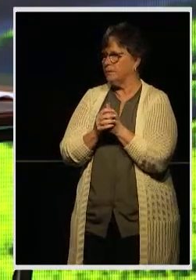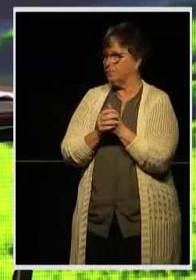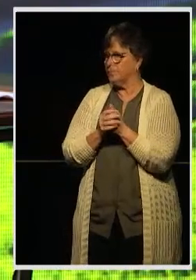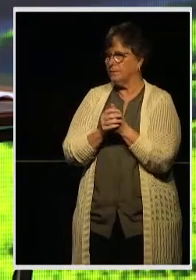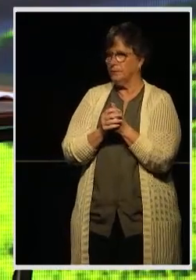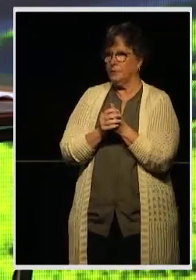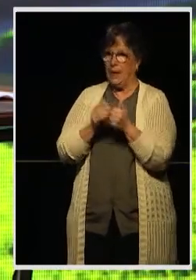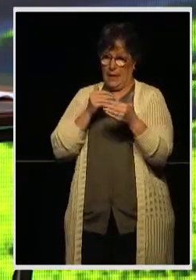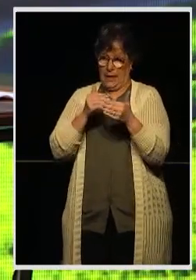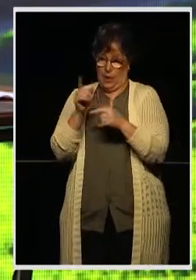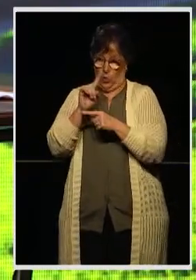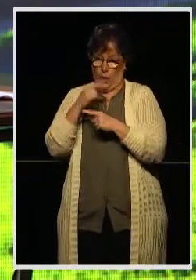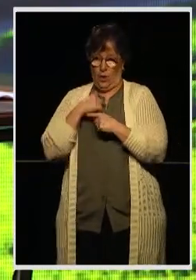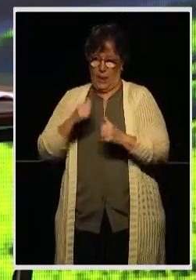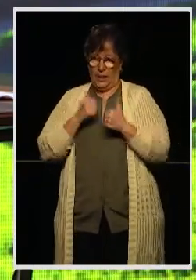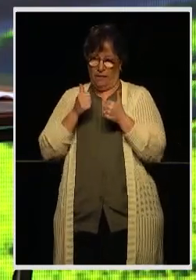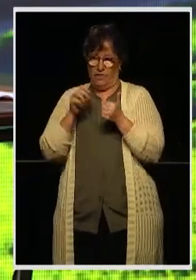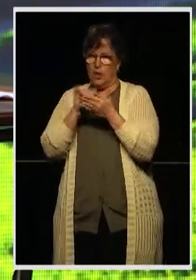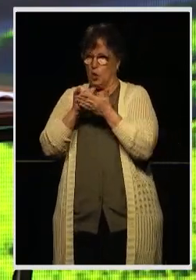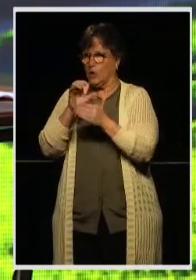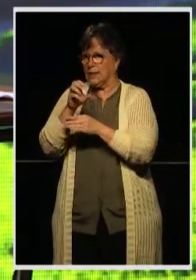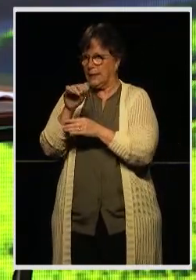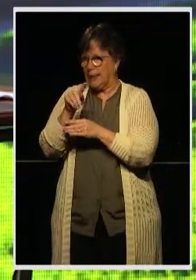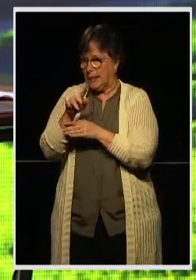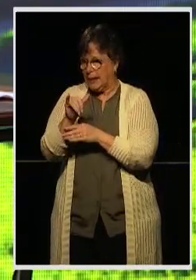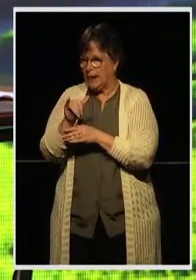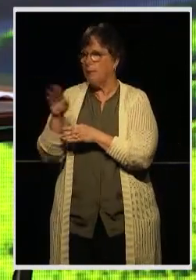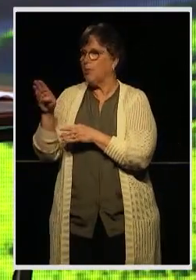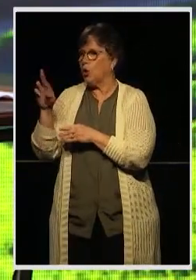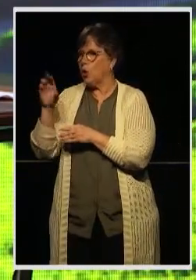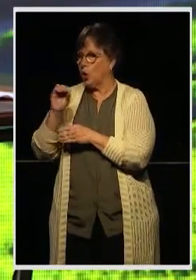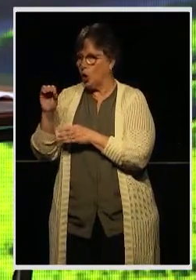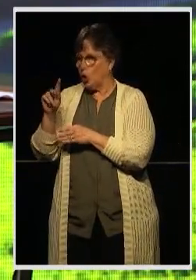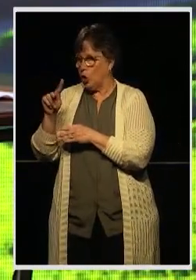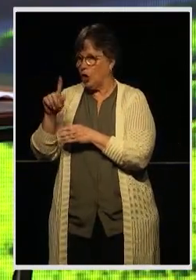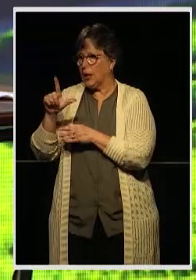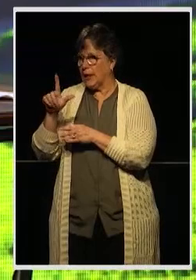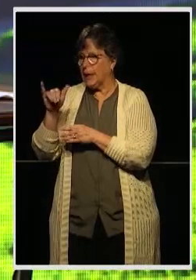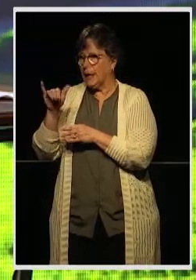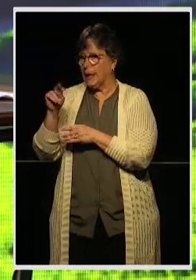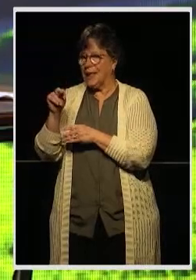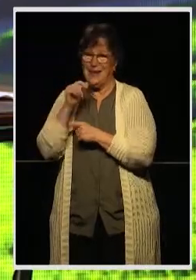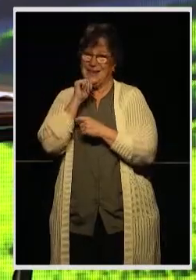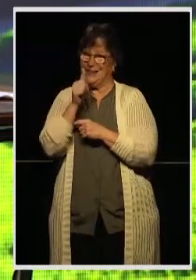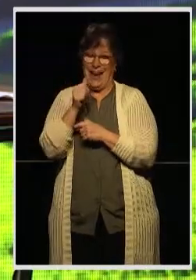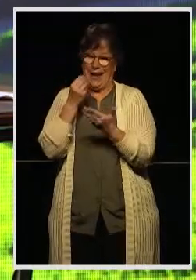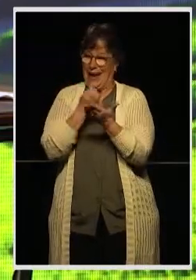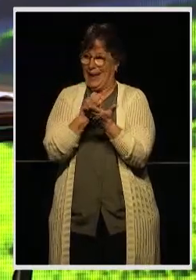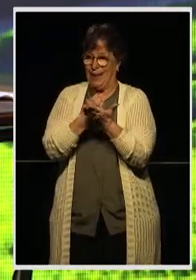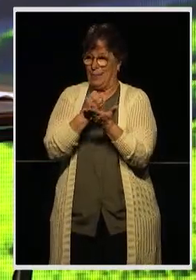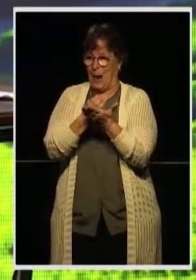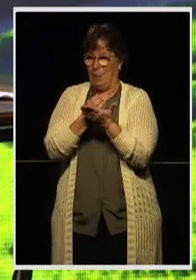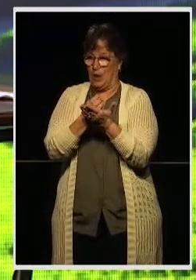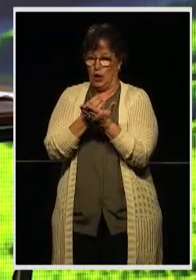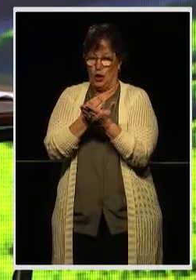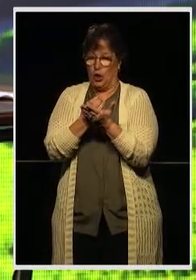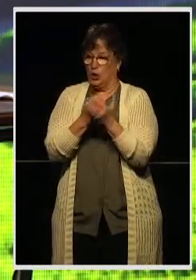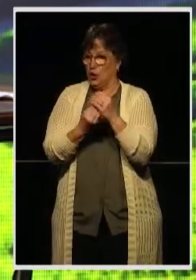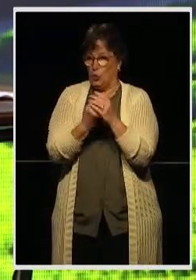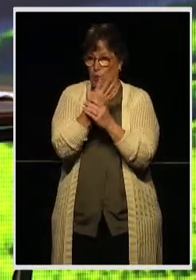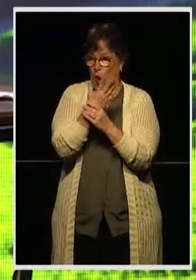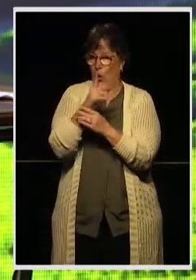I live, near in Brooklyn, is it's not economical to grow lettuce, right? Lettuce is very cheap to grow on